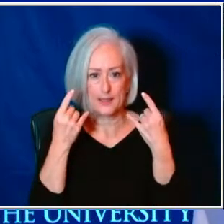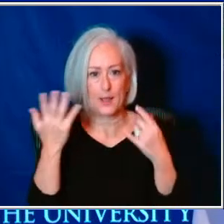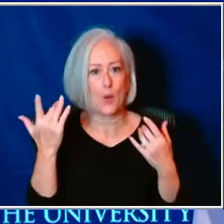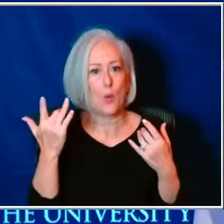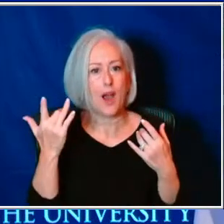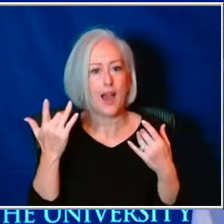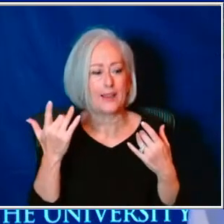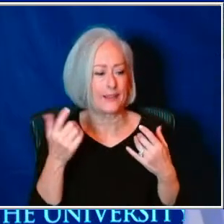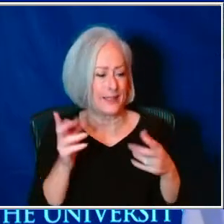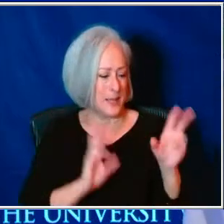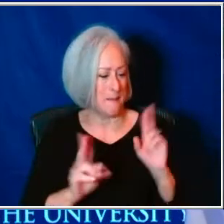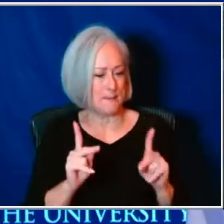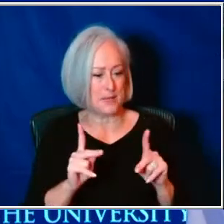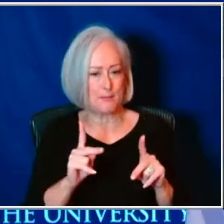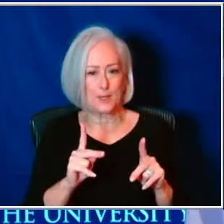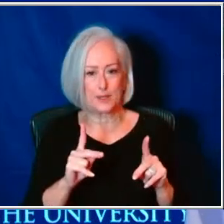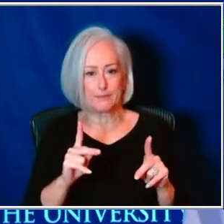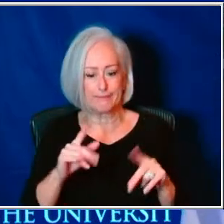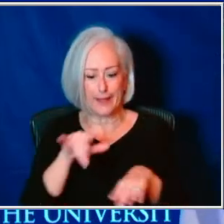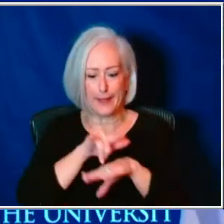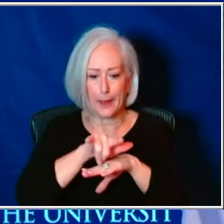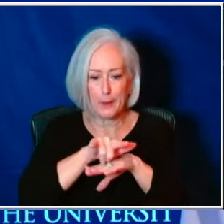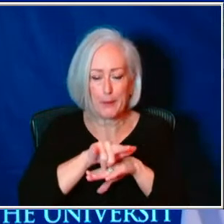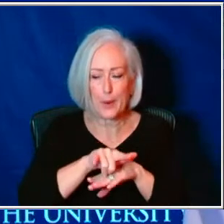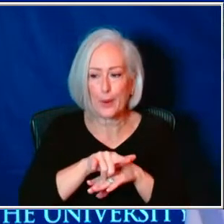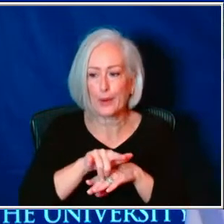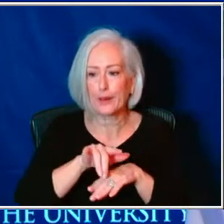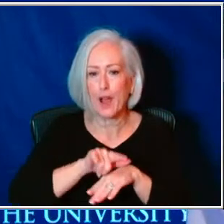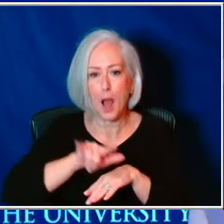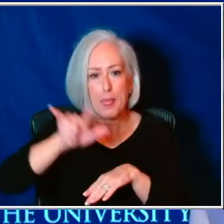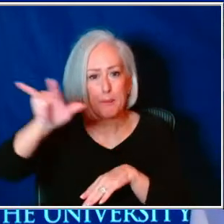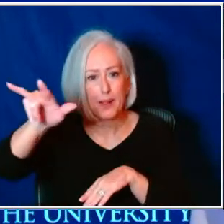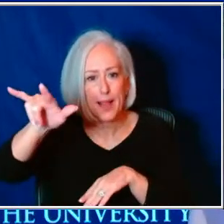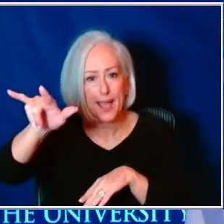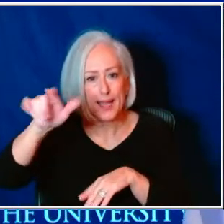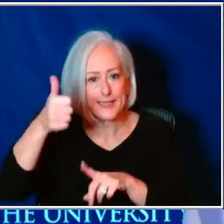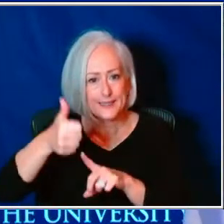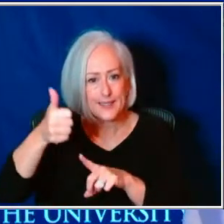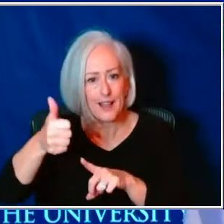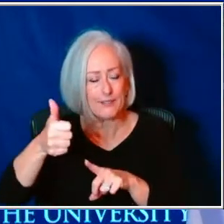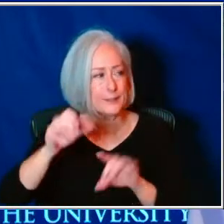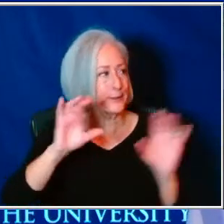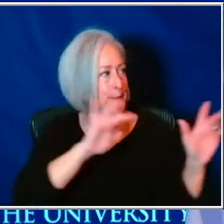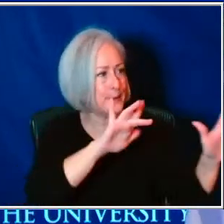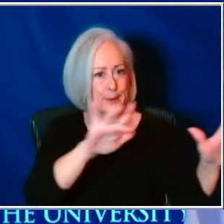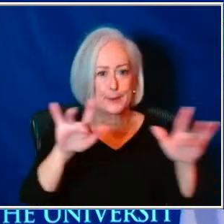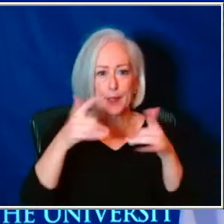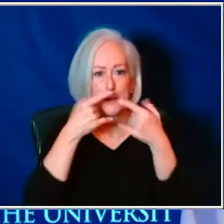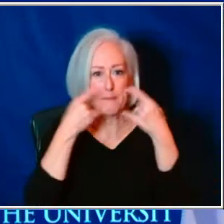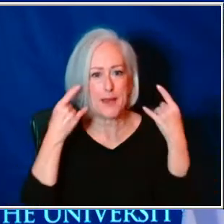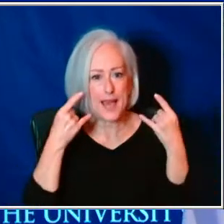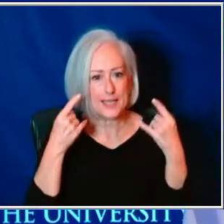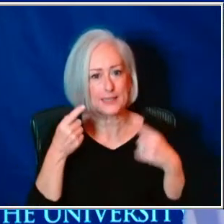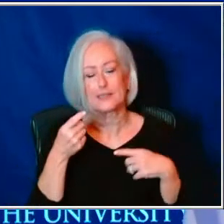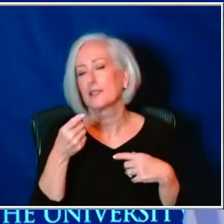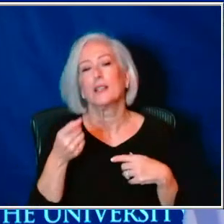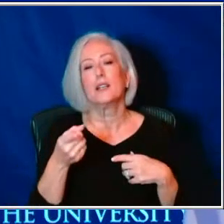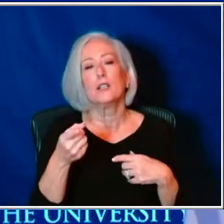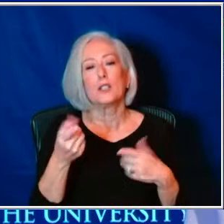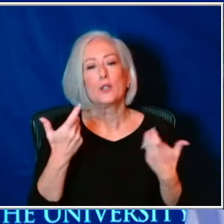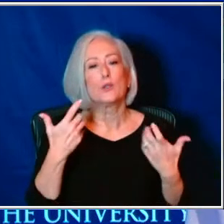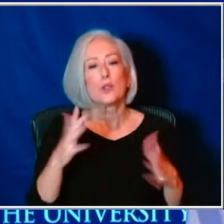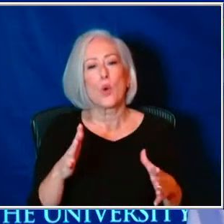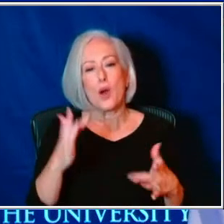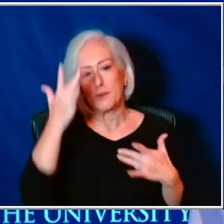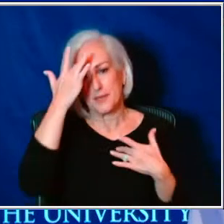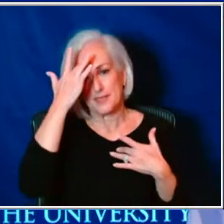planes are wearing their masks. I would encourage you, just so that when you get to your destination, you aren't feeling ill and having to be bedridden with